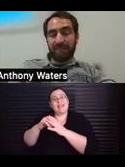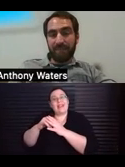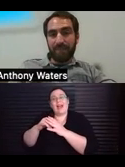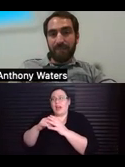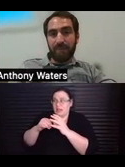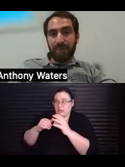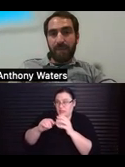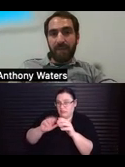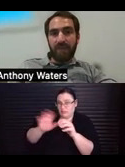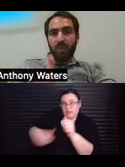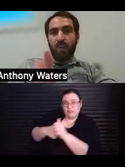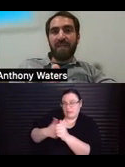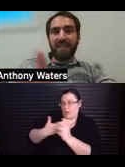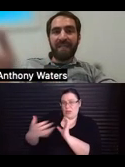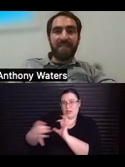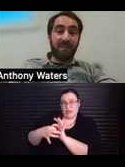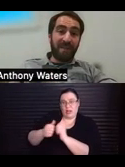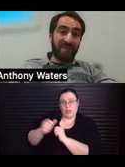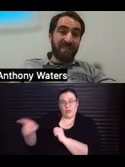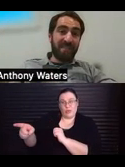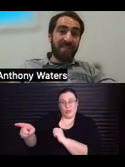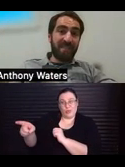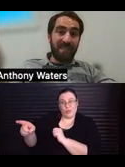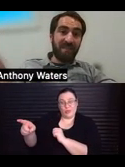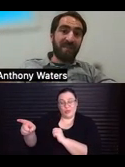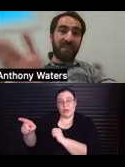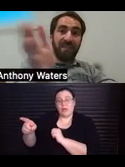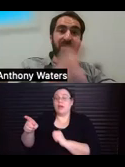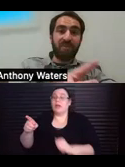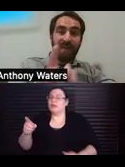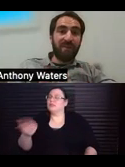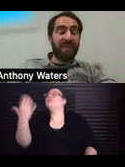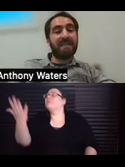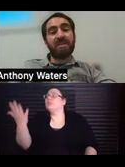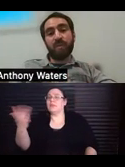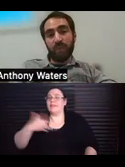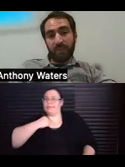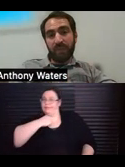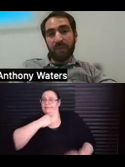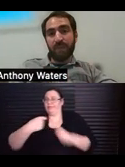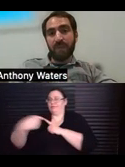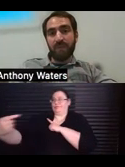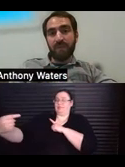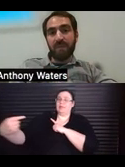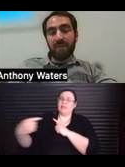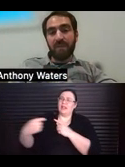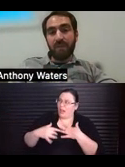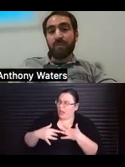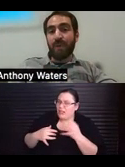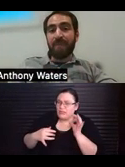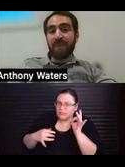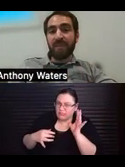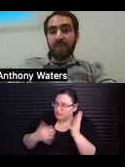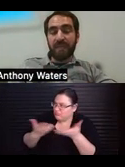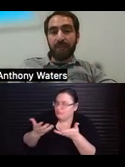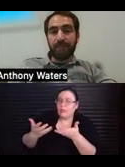connect. And so one can lead to greater distance, and the other can lead to greater connection, hopefully, with the person who's